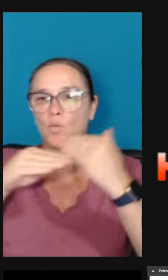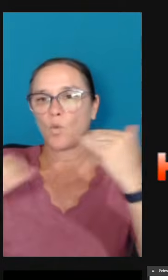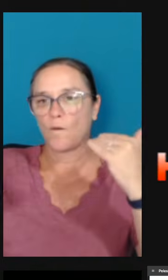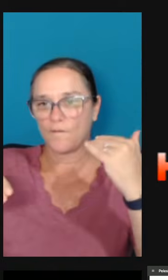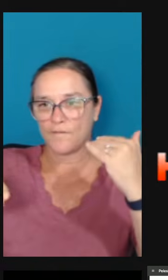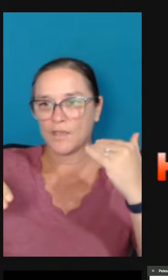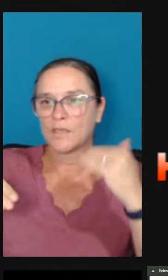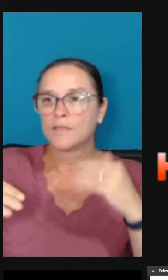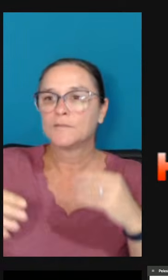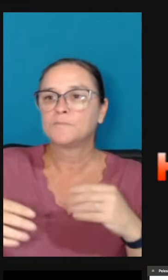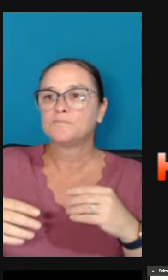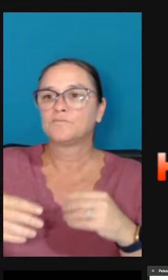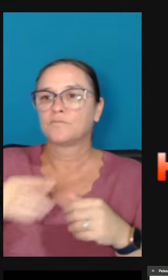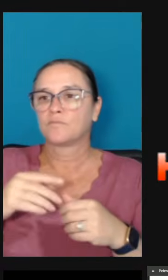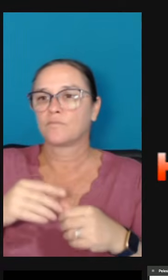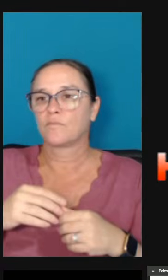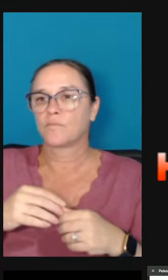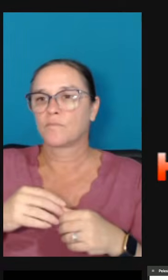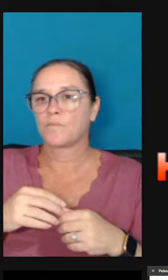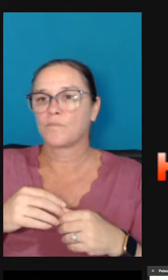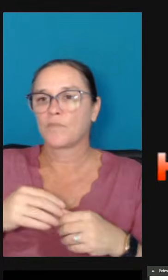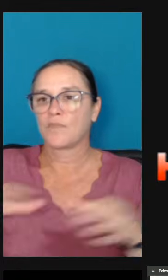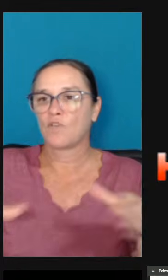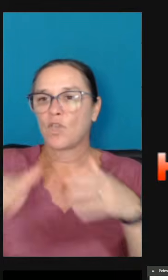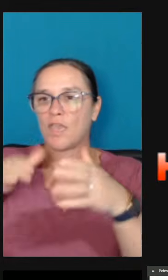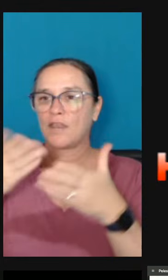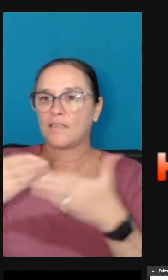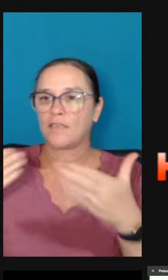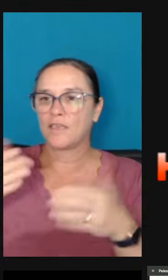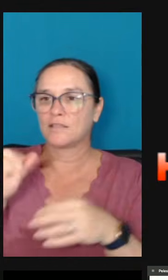Volcanic elements such as fluorine in a form of fluoride